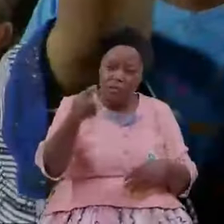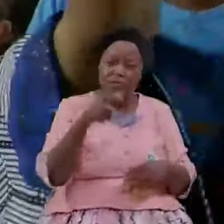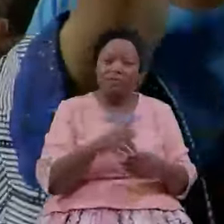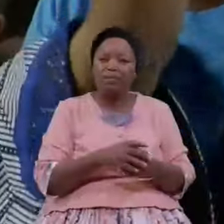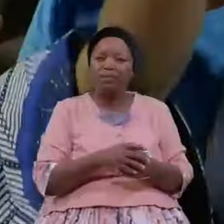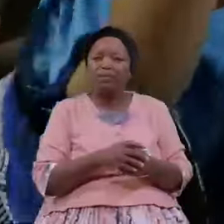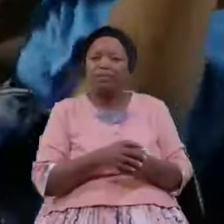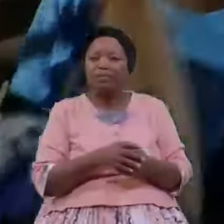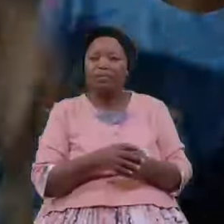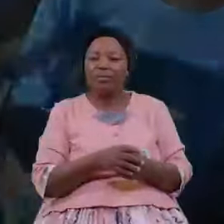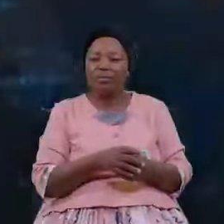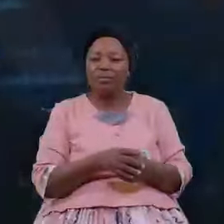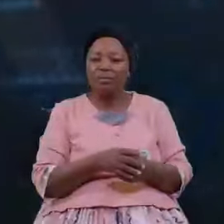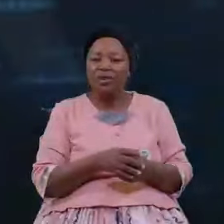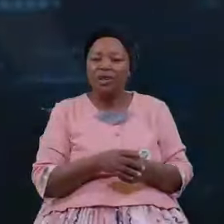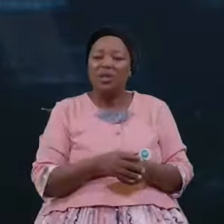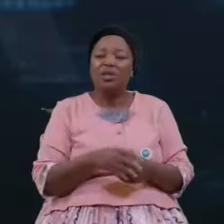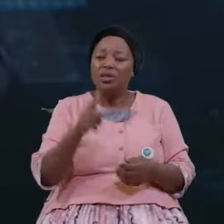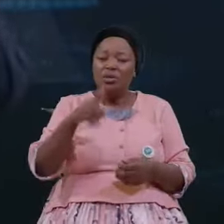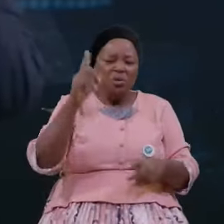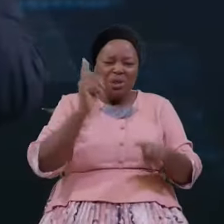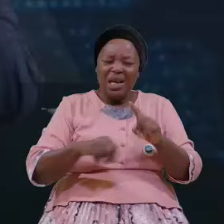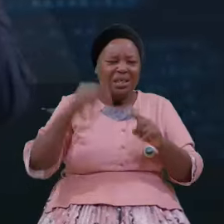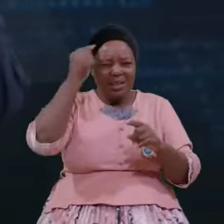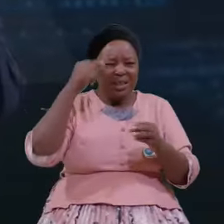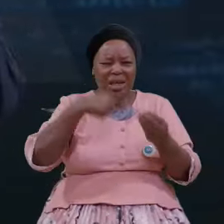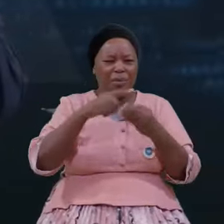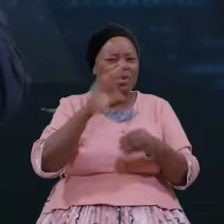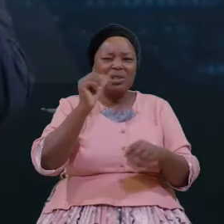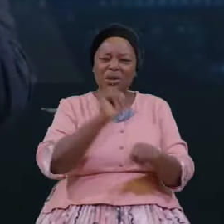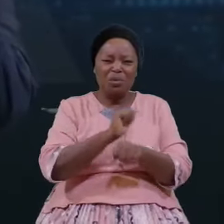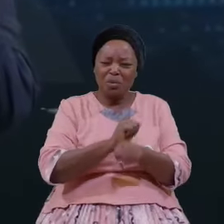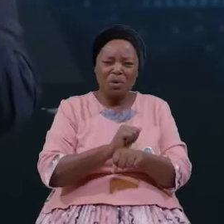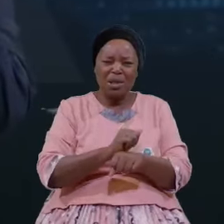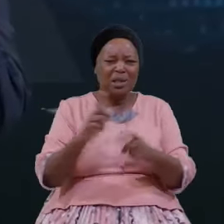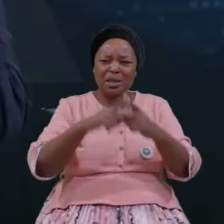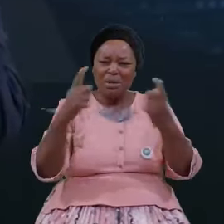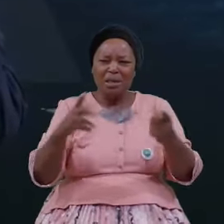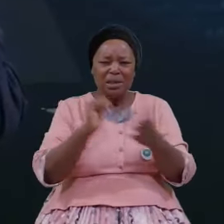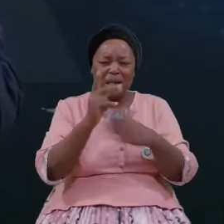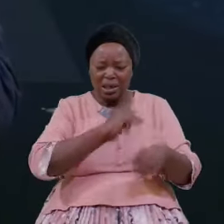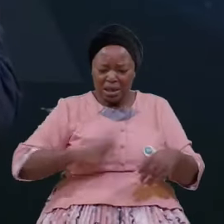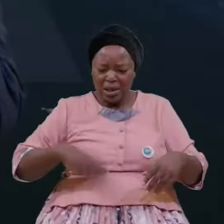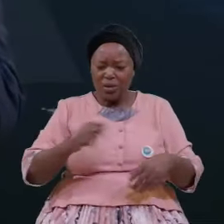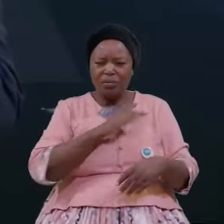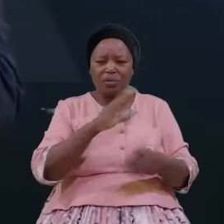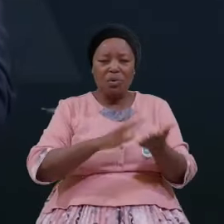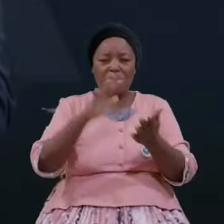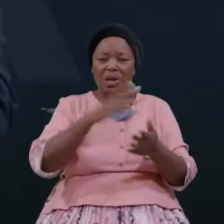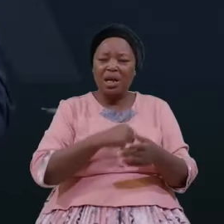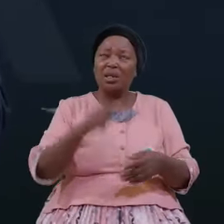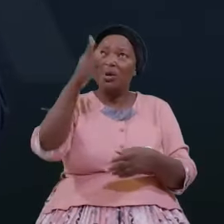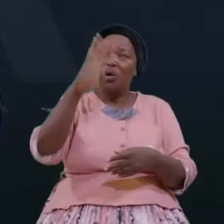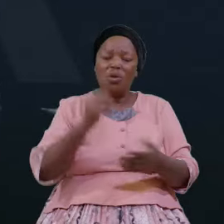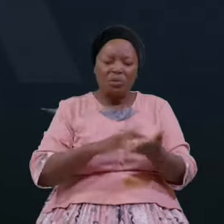It's unthinkable. It's unthinkable that the King of Glory, the God of Glory, would look at you.